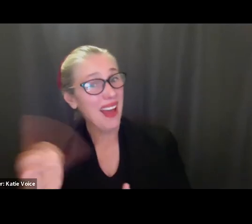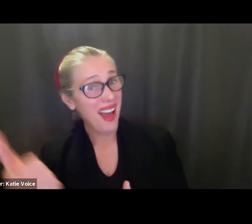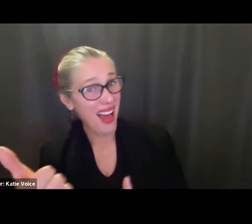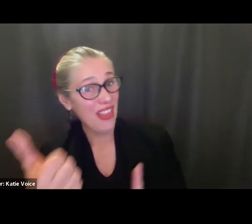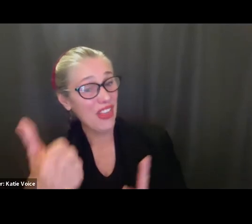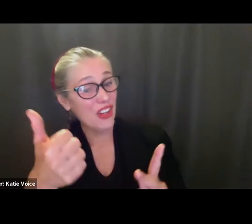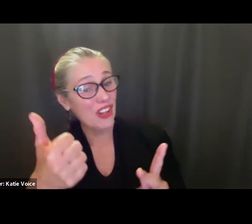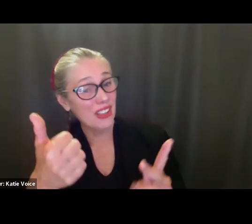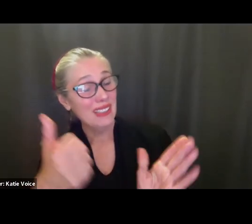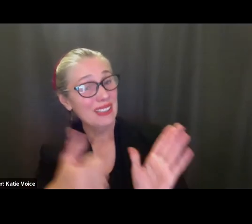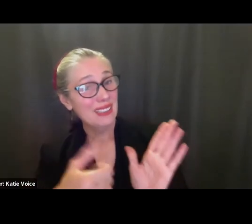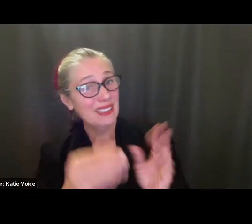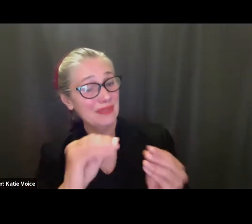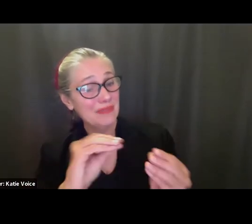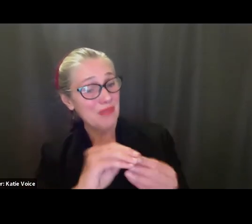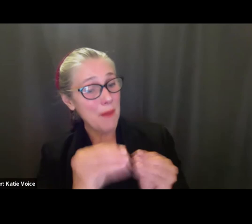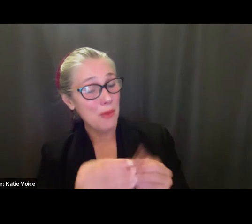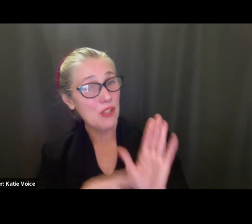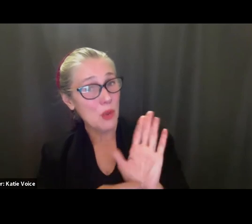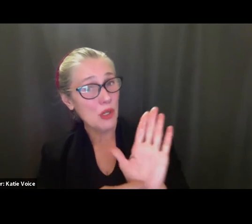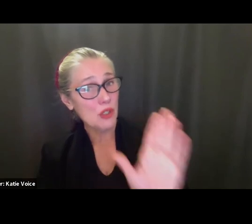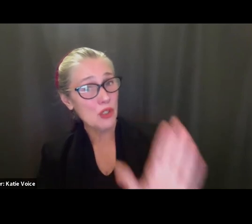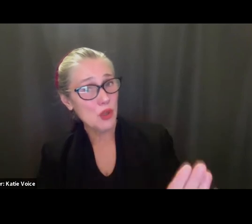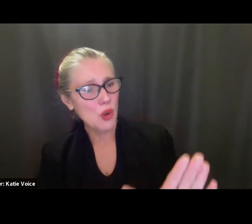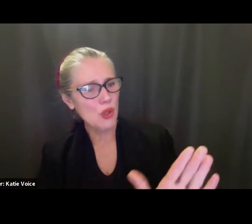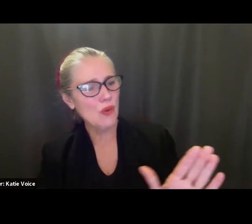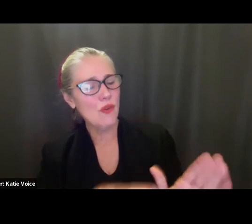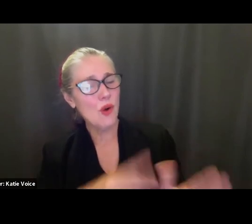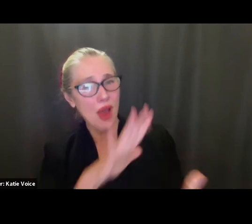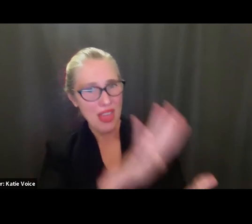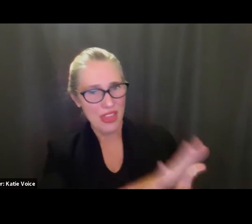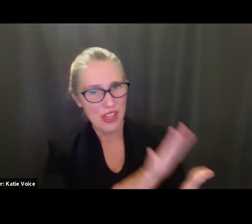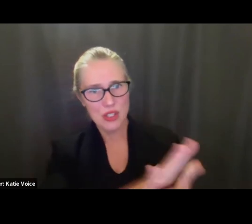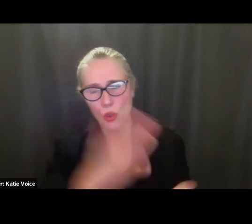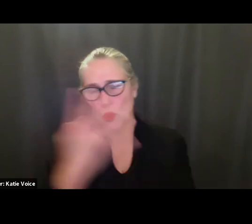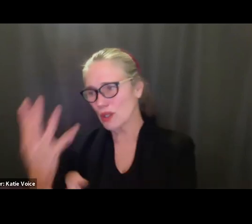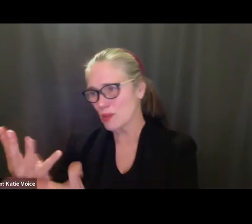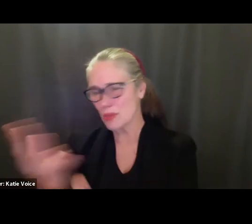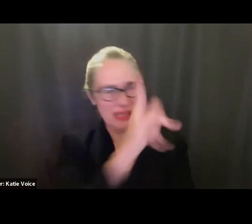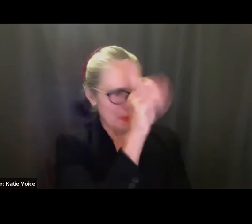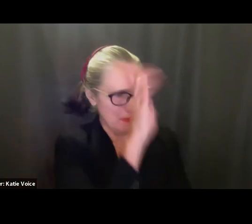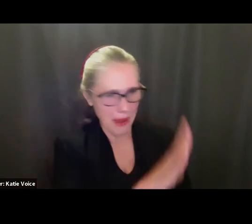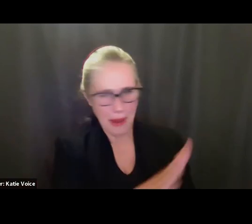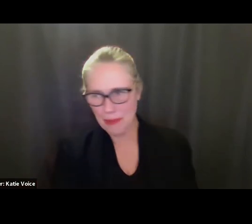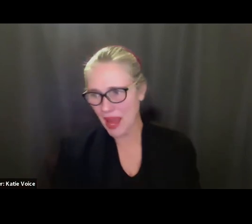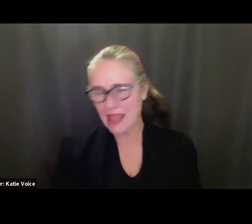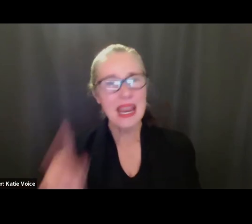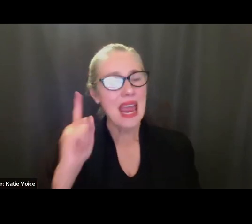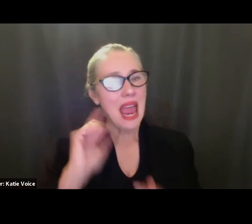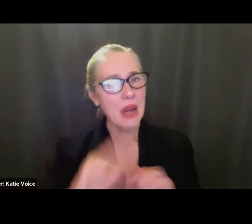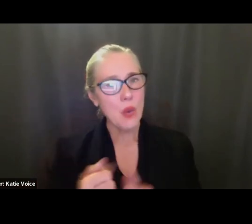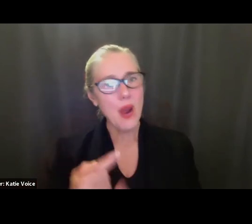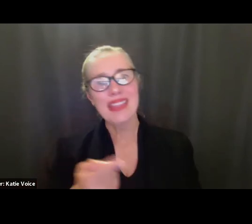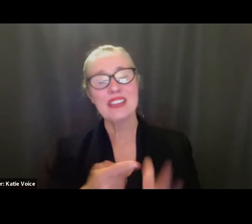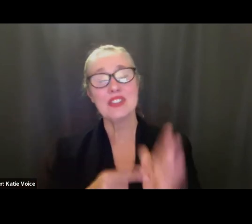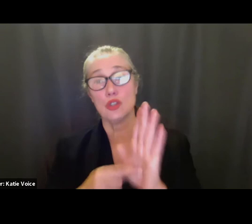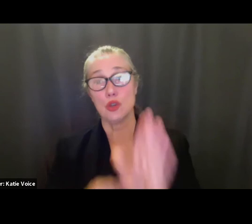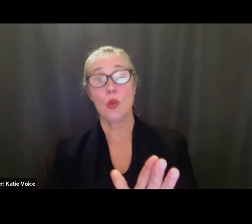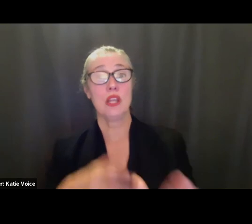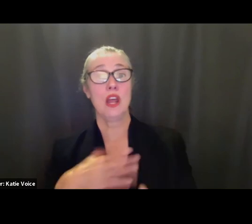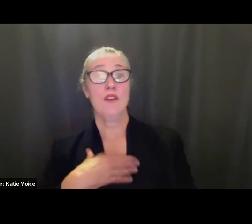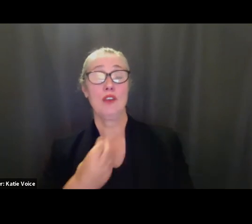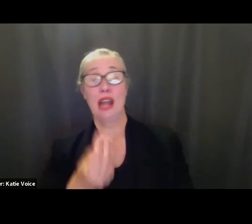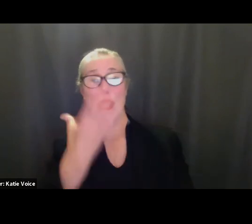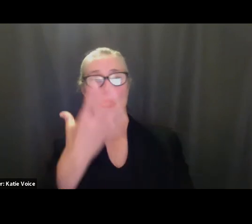manifestation of the school-to-prison pipeline and its connection with racism systemically and specifically white supremacy as a whole is